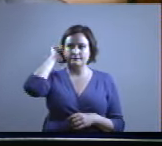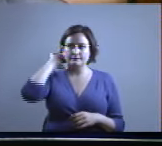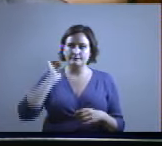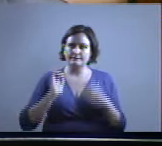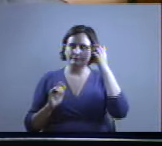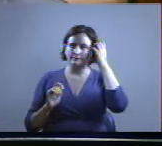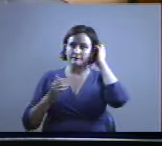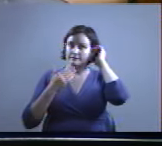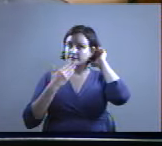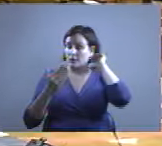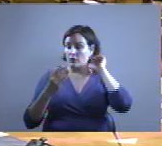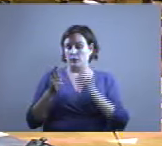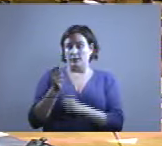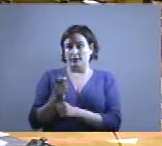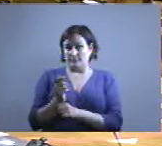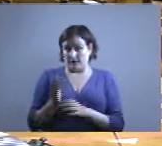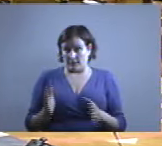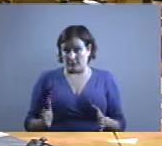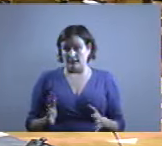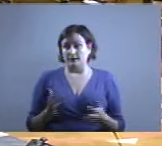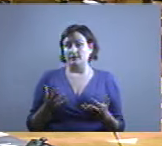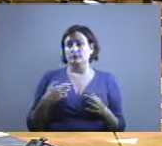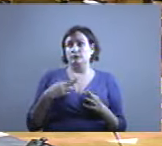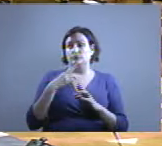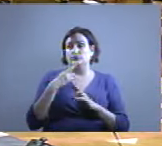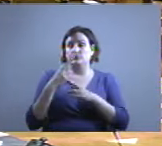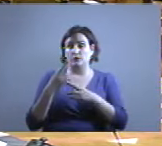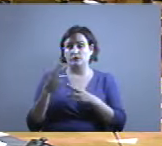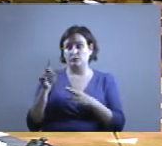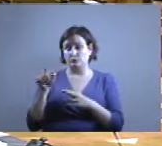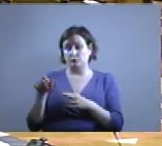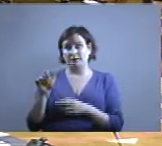Thank you, Mr. Speaker. In response to ANC member